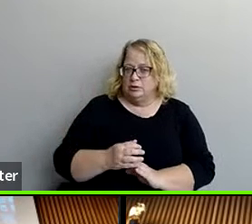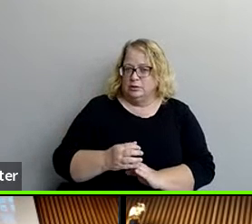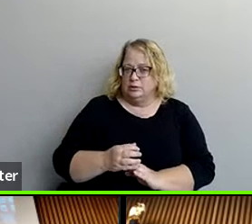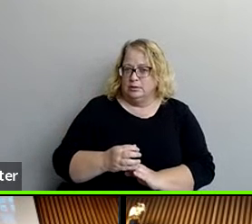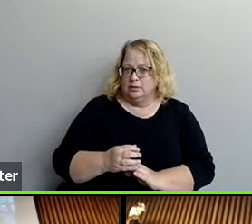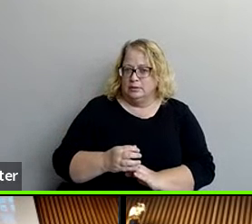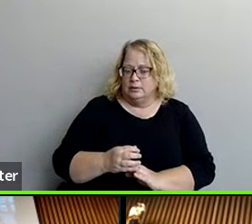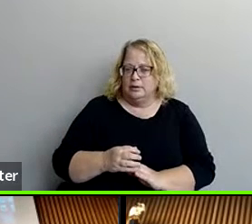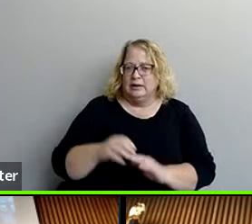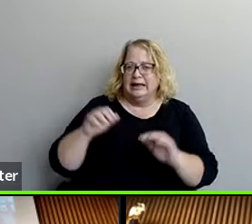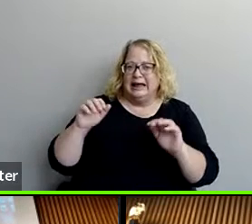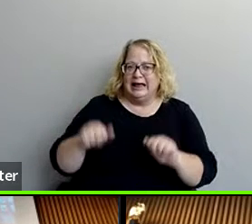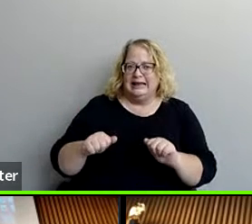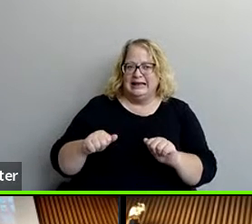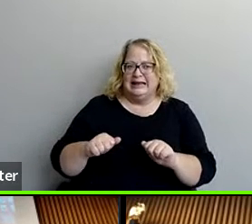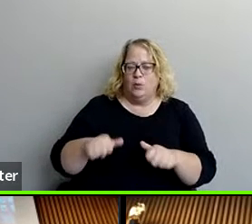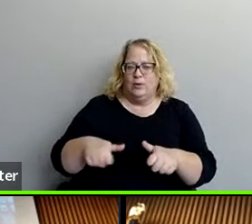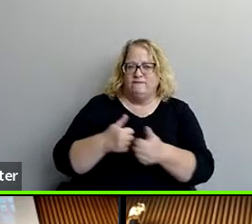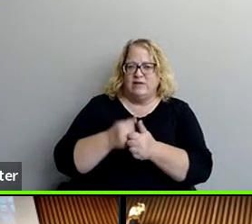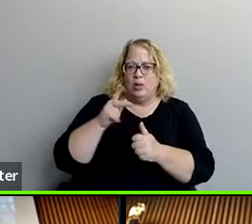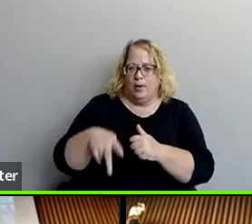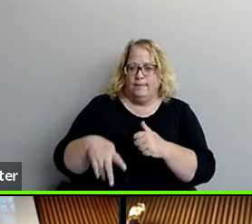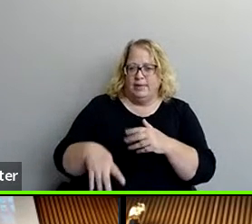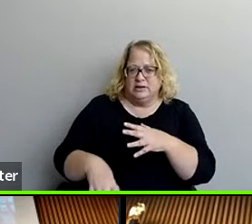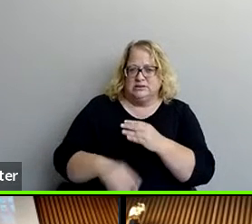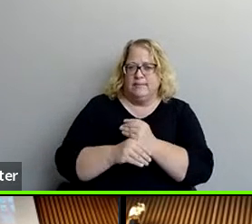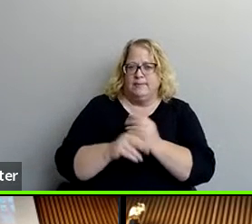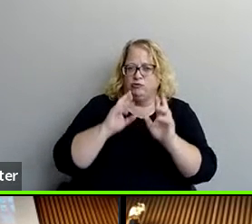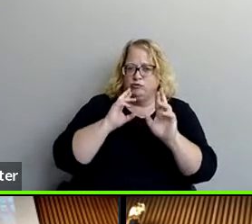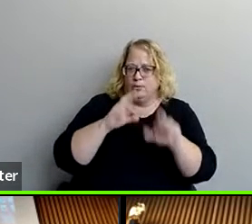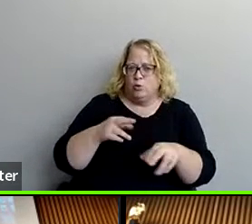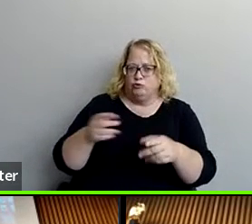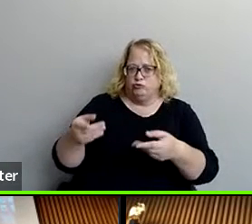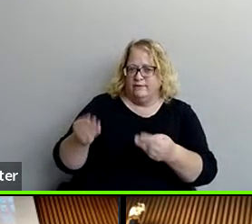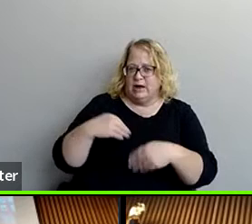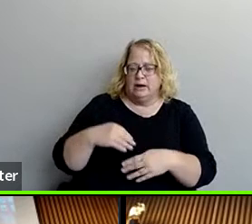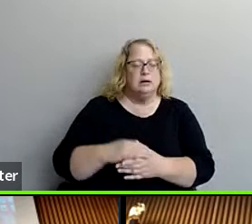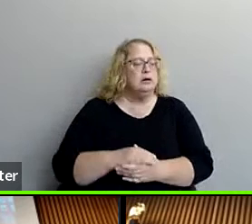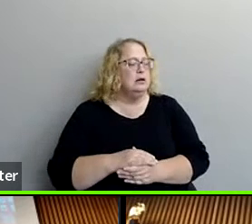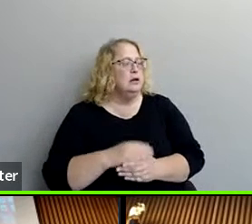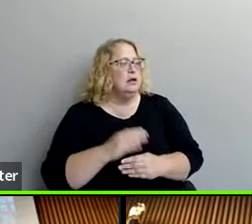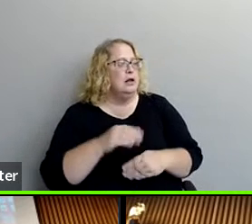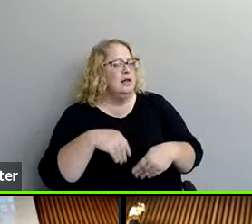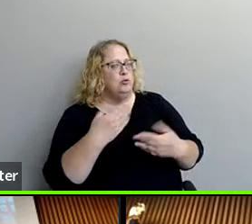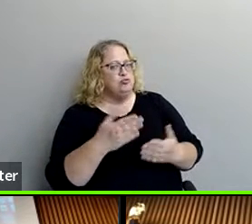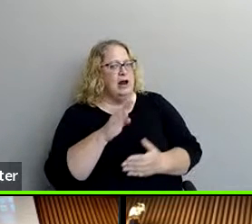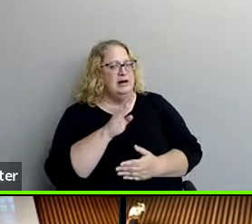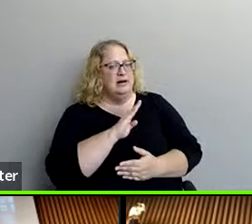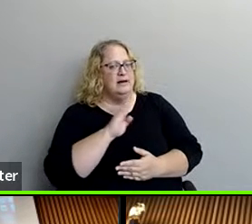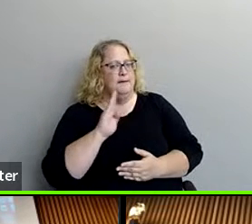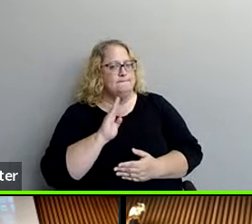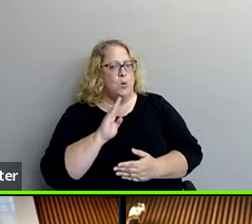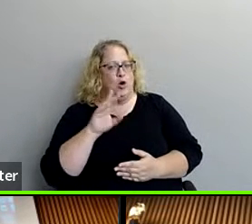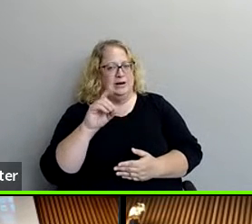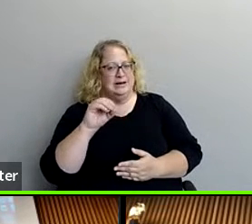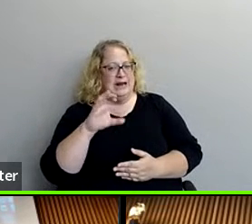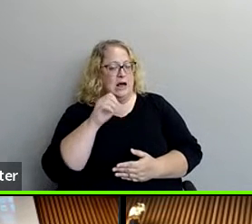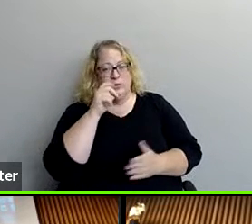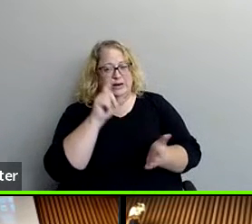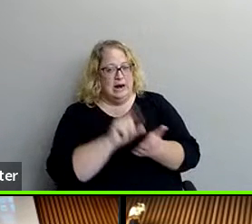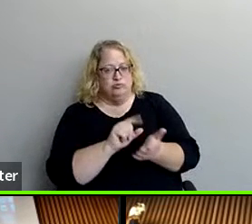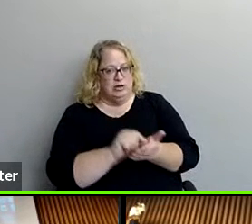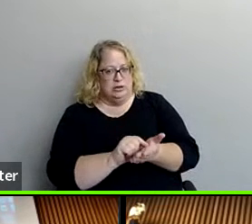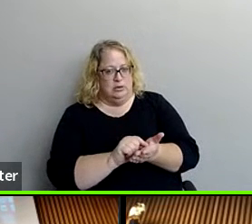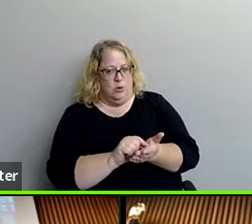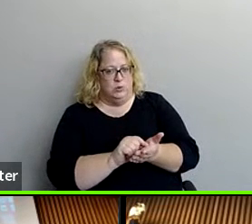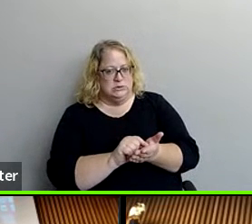we able to pull up the actual supplemental report that you provided to us? Those were provided in board docs. We didn't print those.